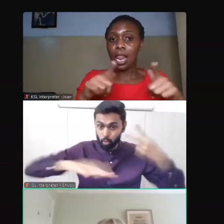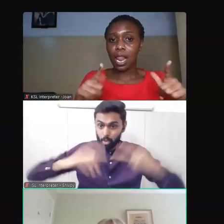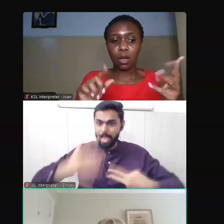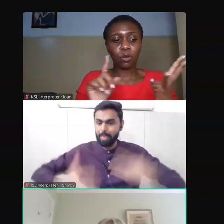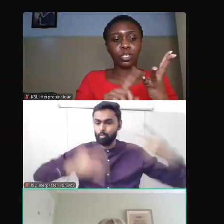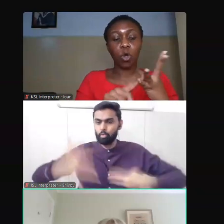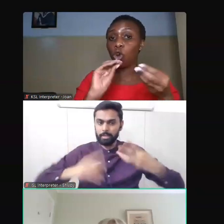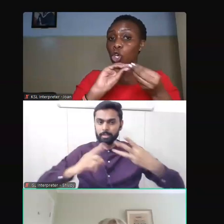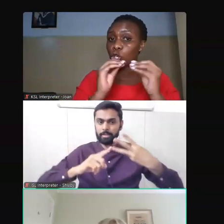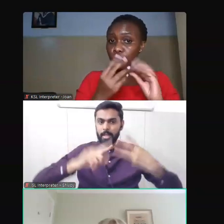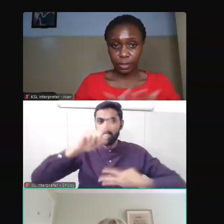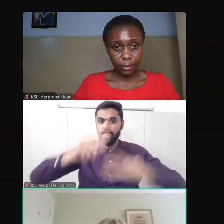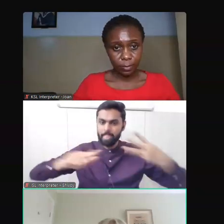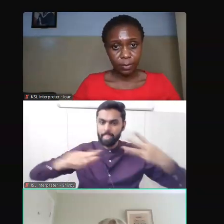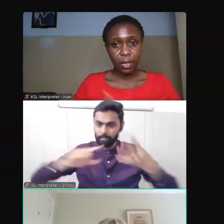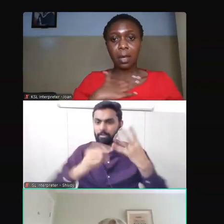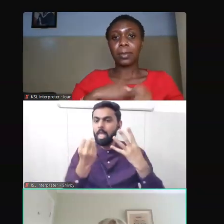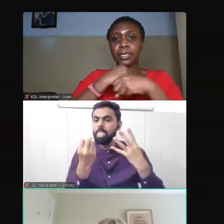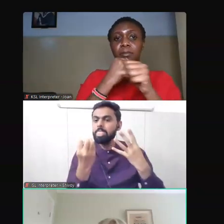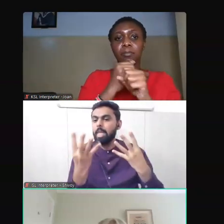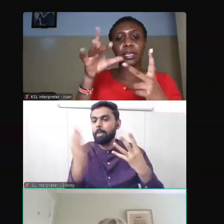just make your selection over the next few